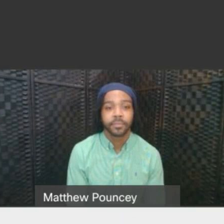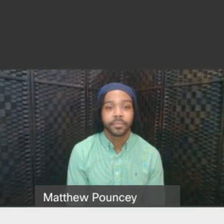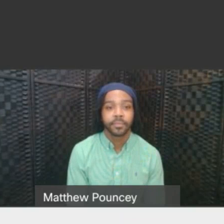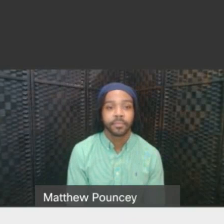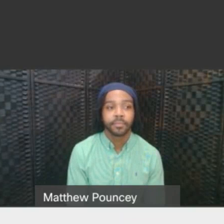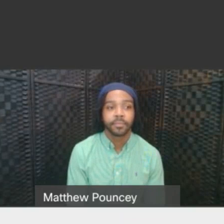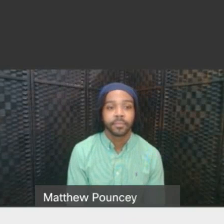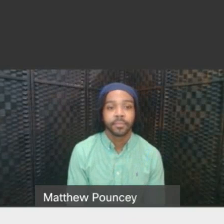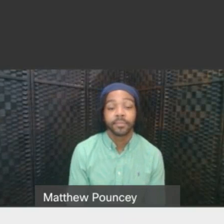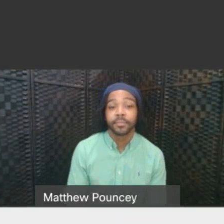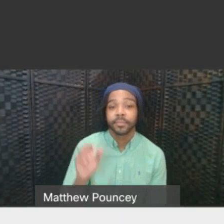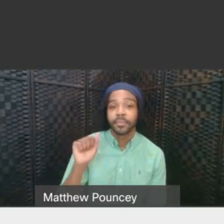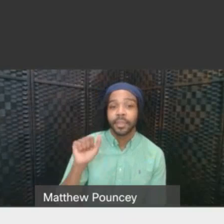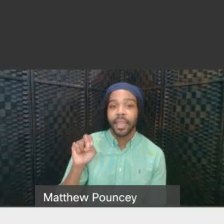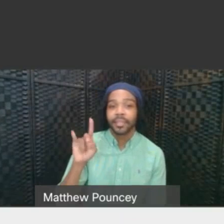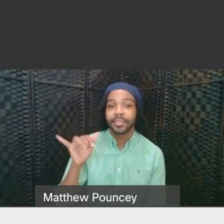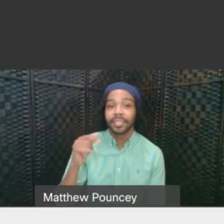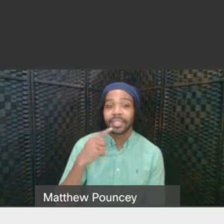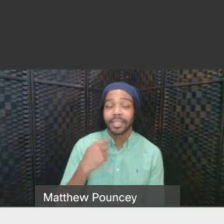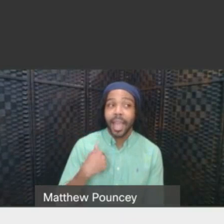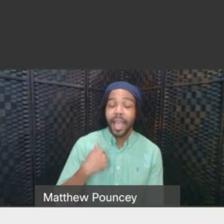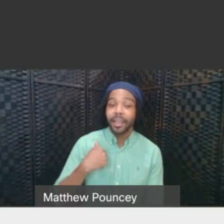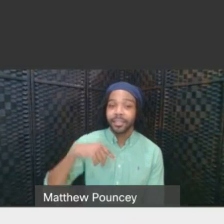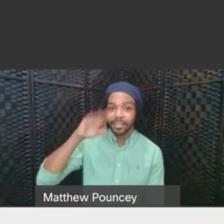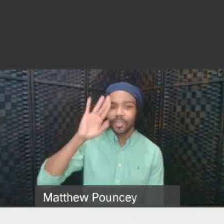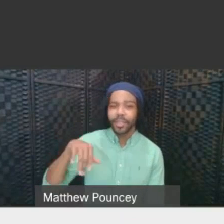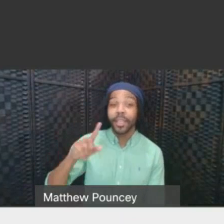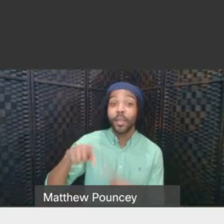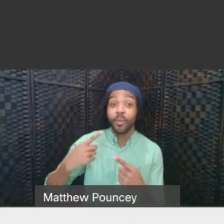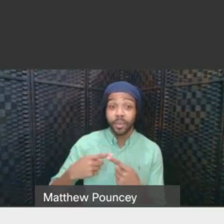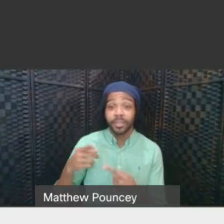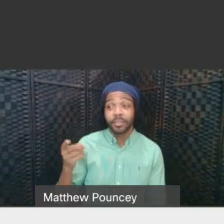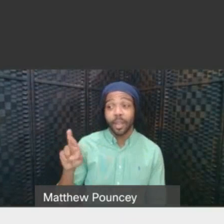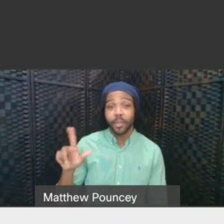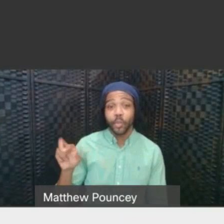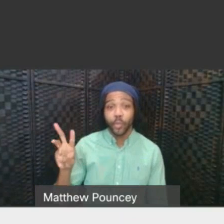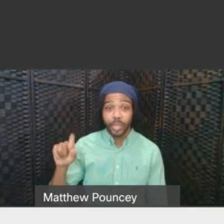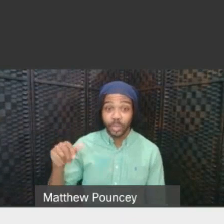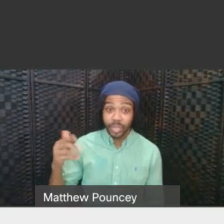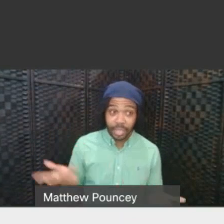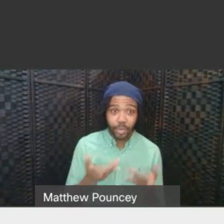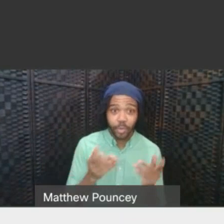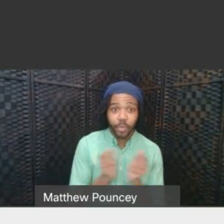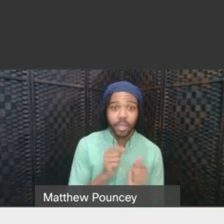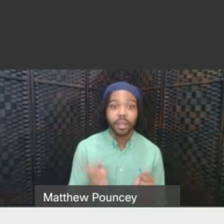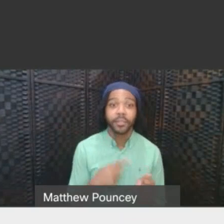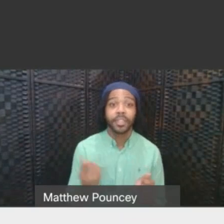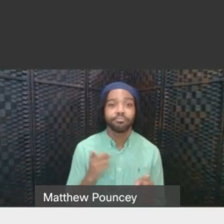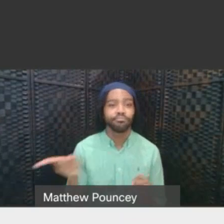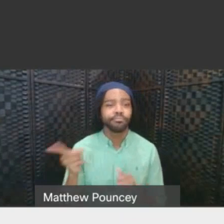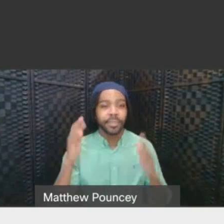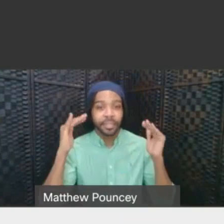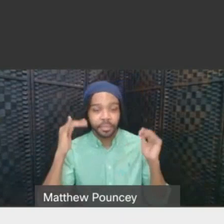I do know that when Dr. Lewis was here with us, she said they anticipated being able to respond